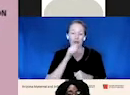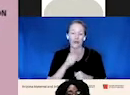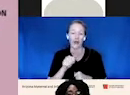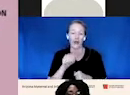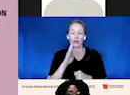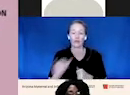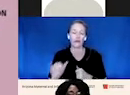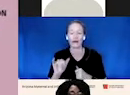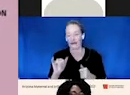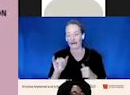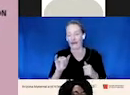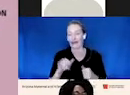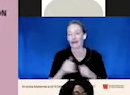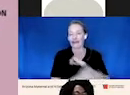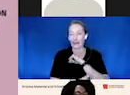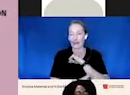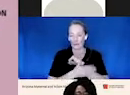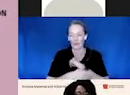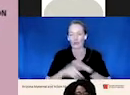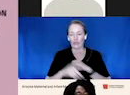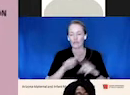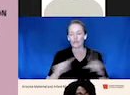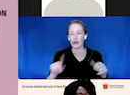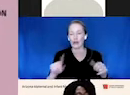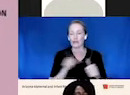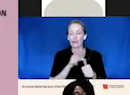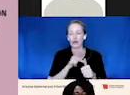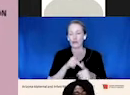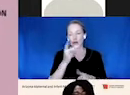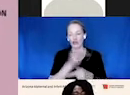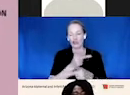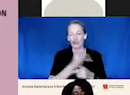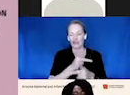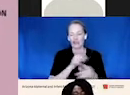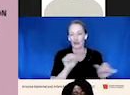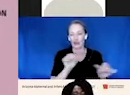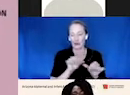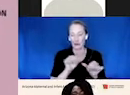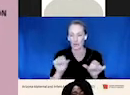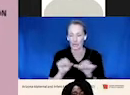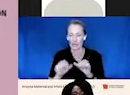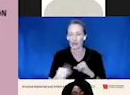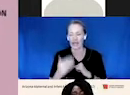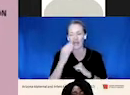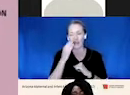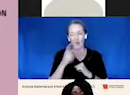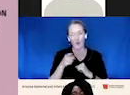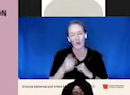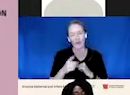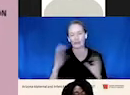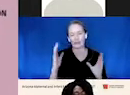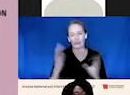area. And you can see here the areas that are the darkest colors. I know it's really small on your screen, but